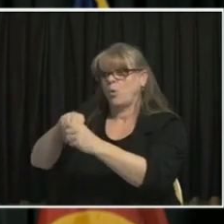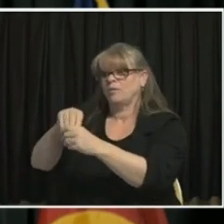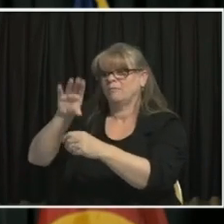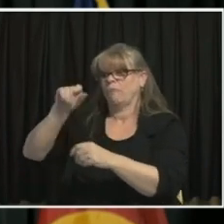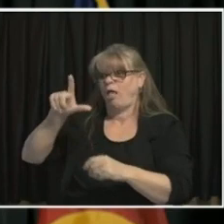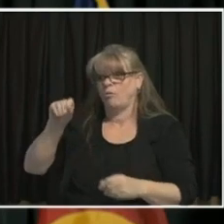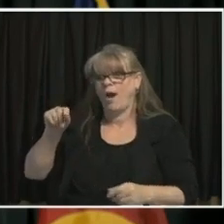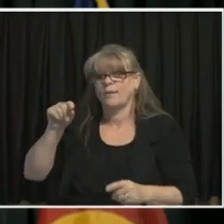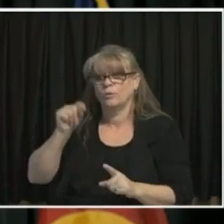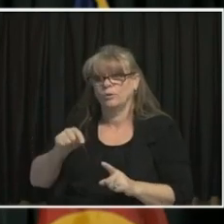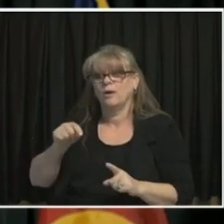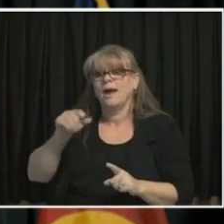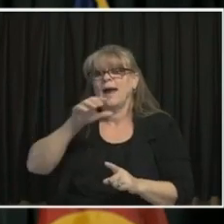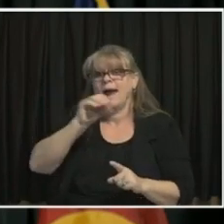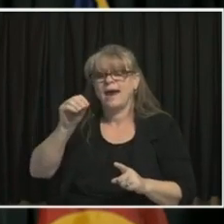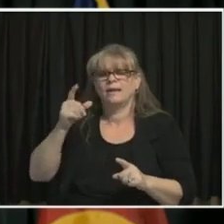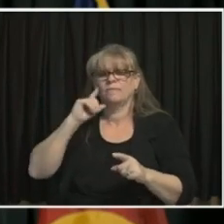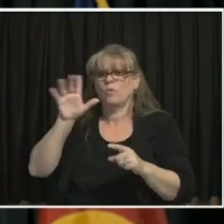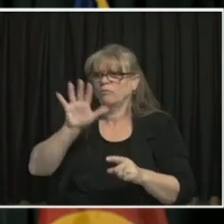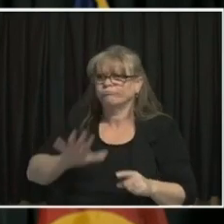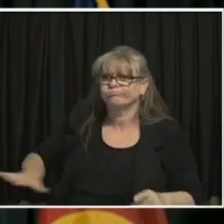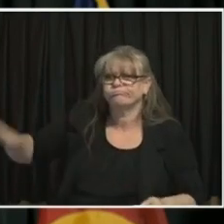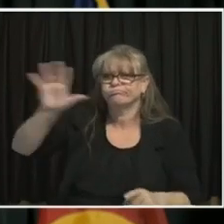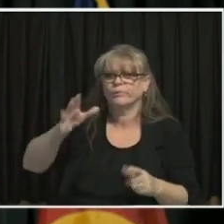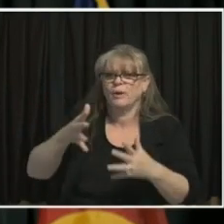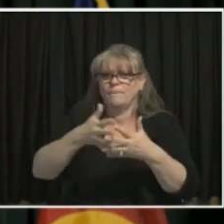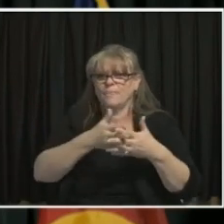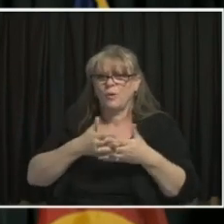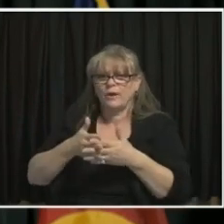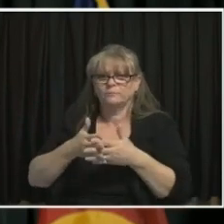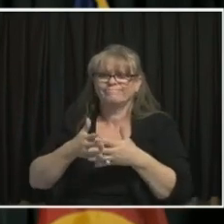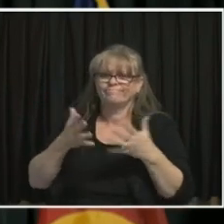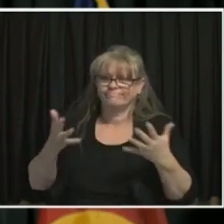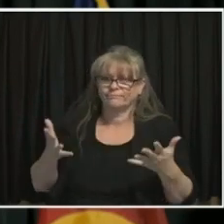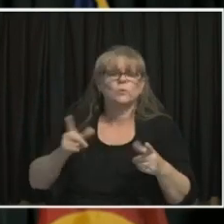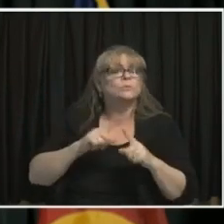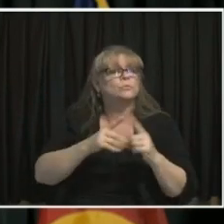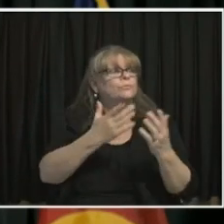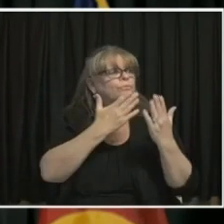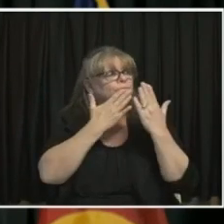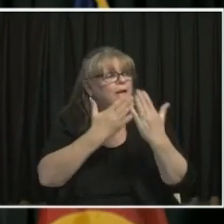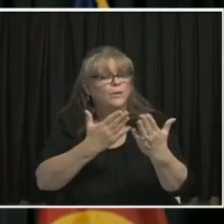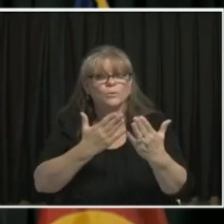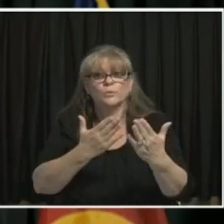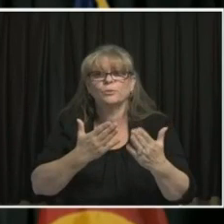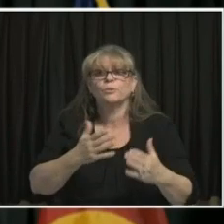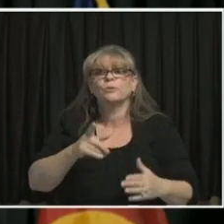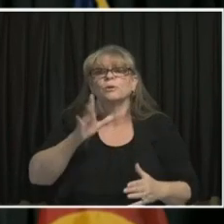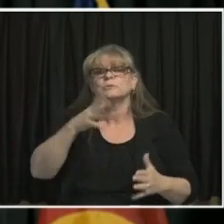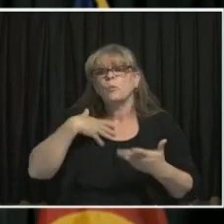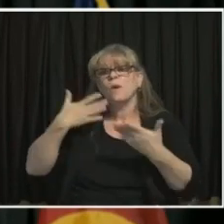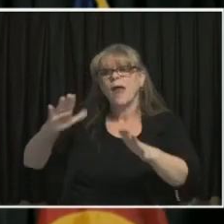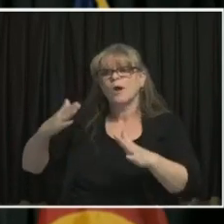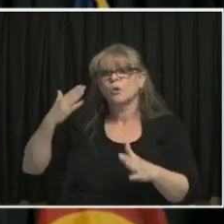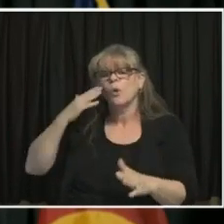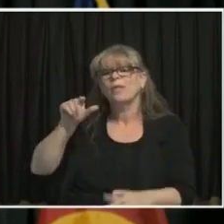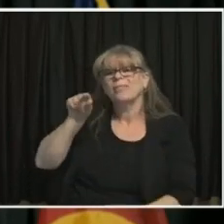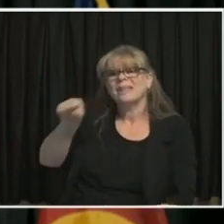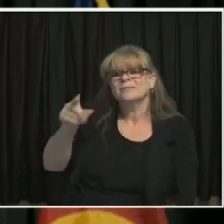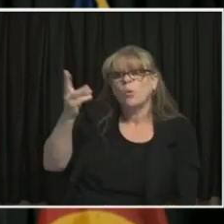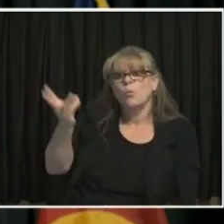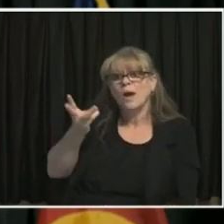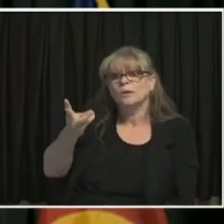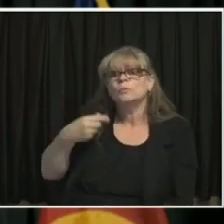so much. And we're going to do the Wednesday briefing. I will be doing it from Washington, D.C., probably in a studio there if I can